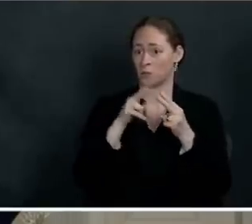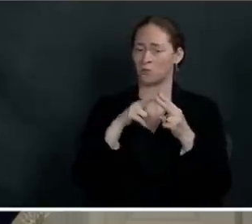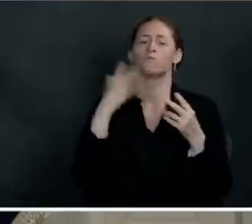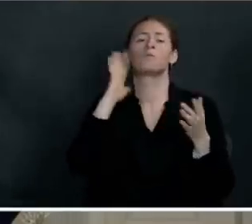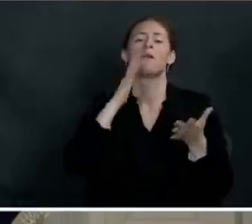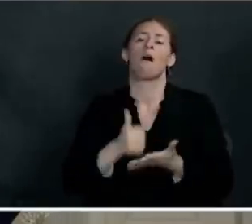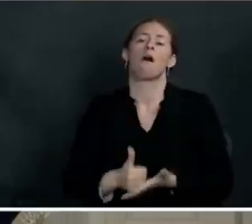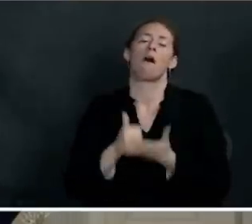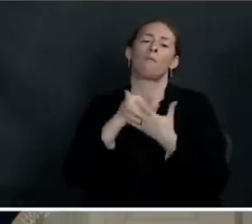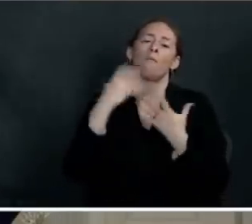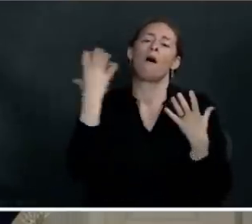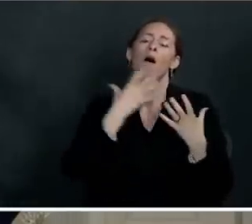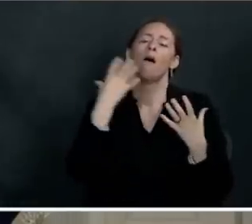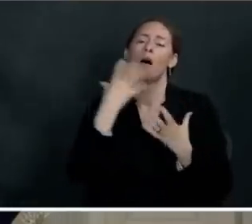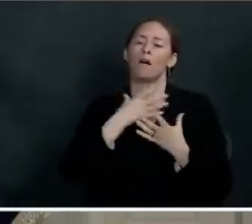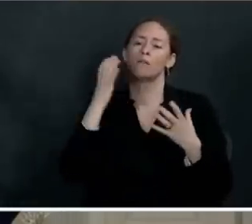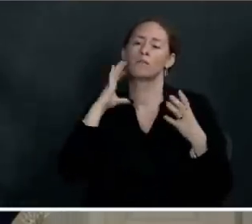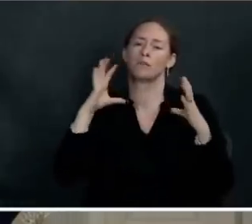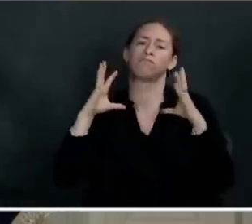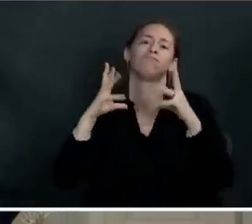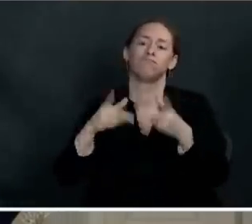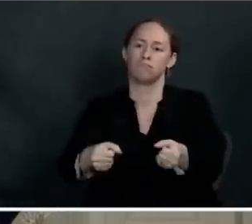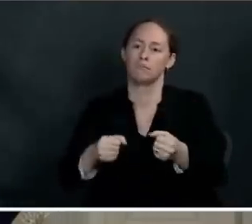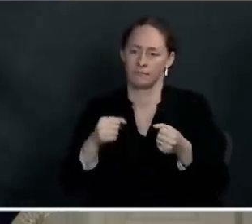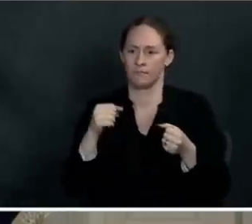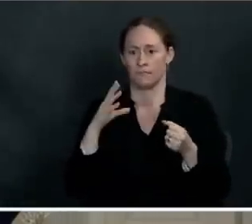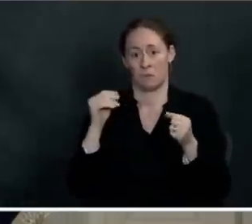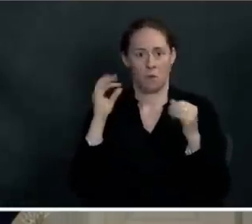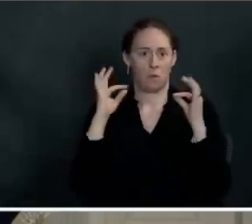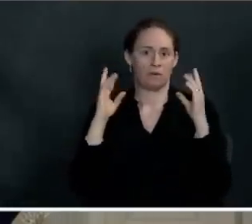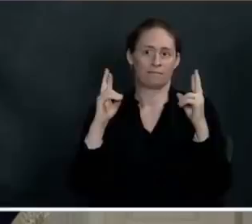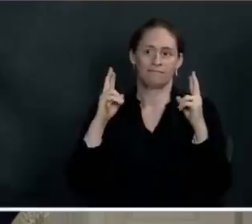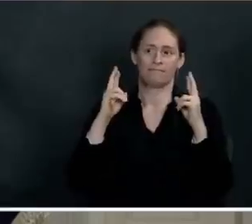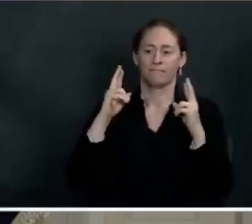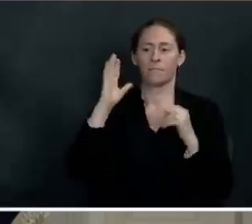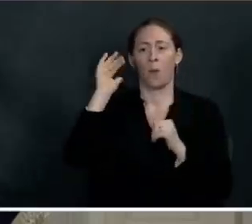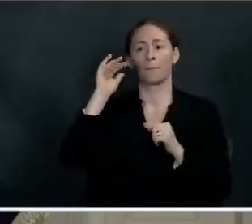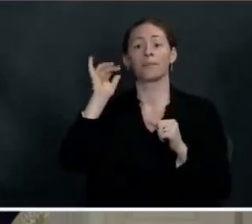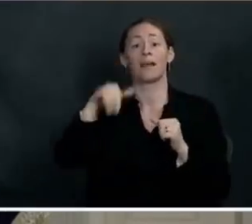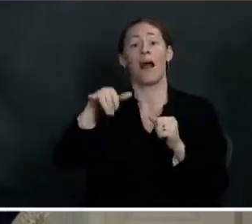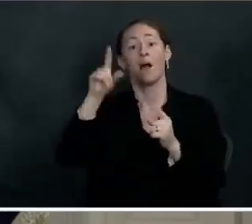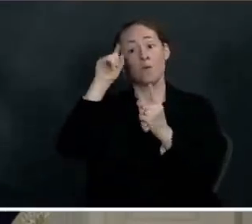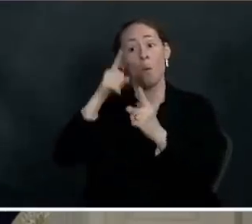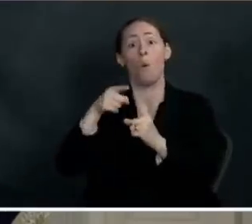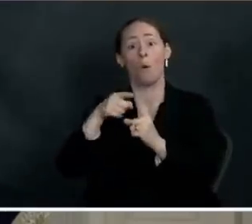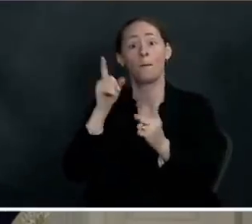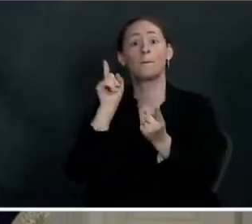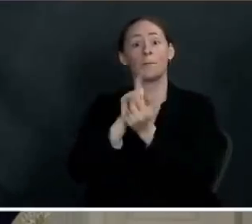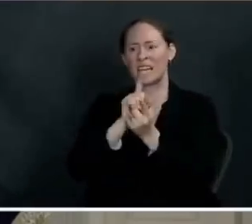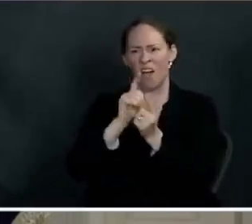of hitting or exceeding, God willing, the ambitious goal of 100 million